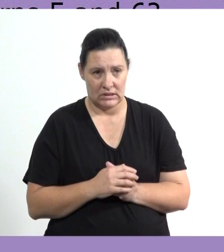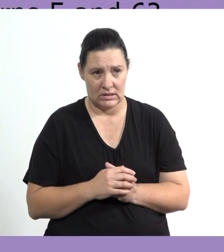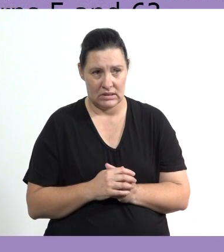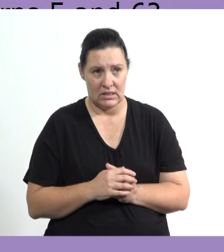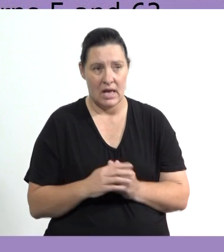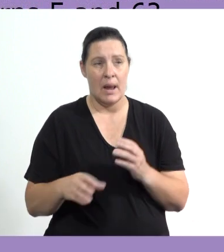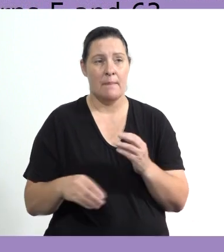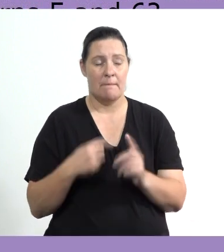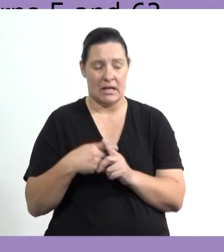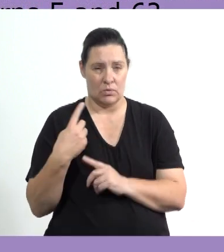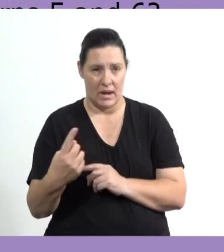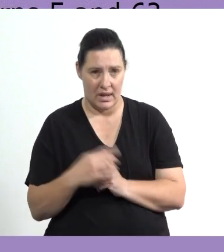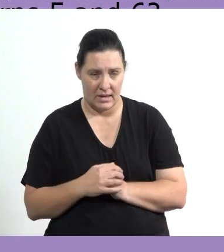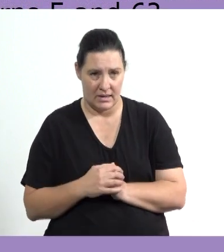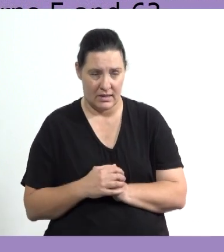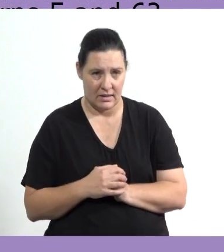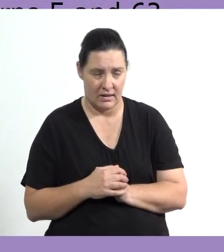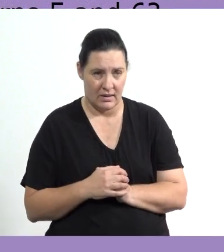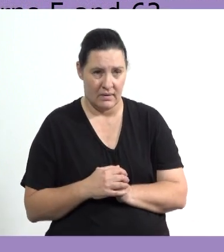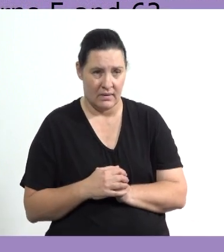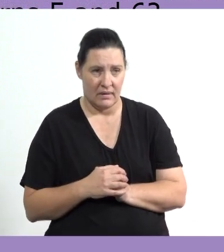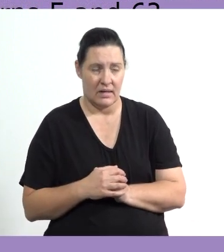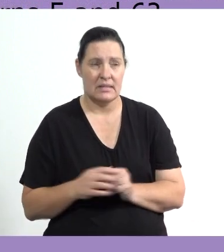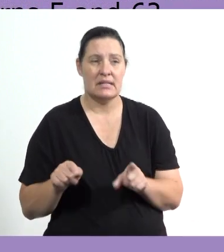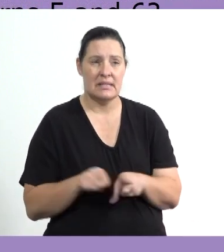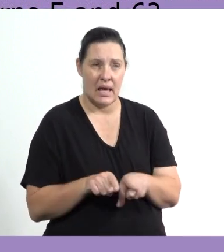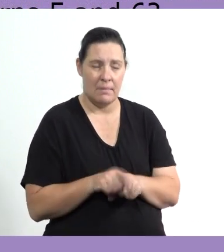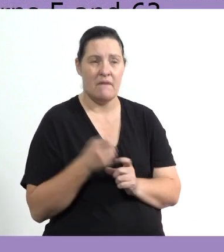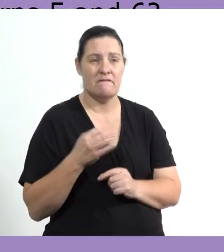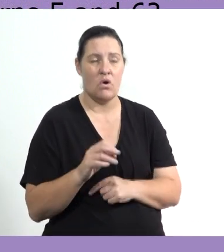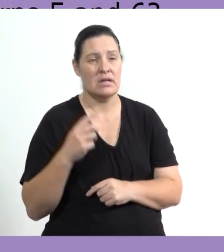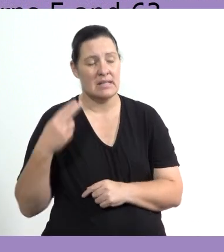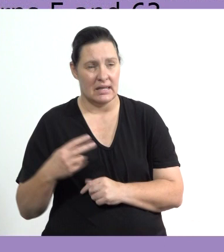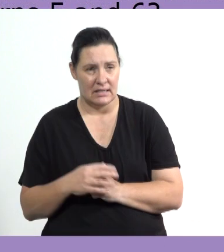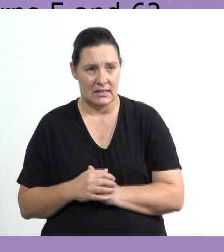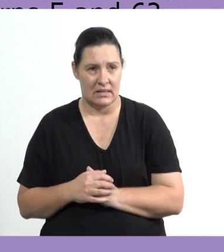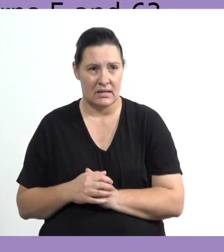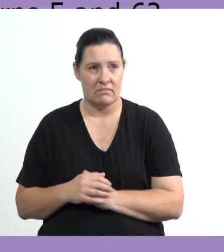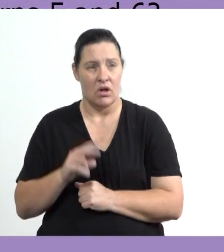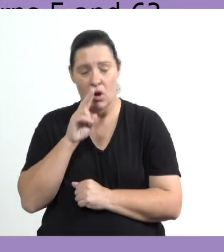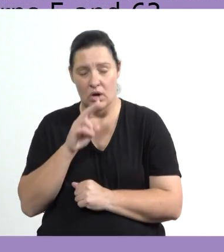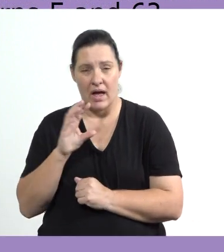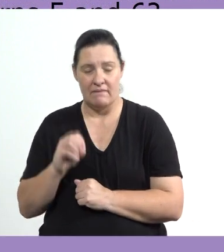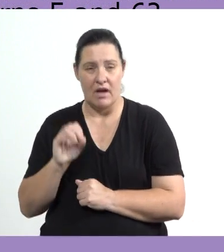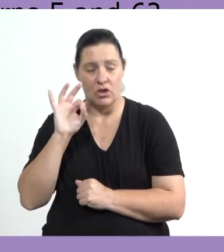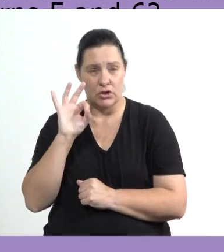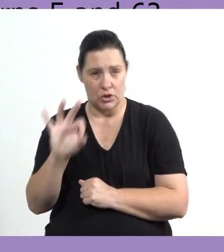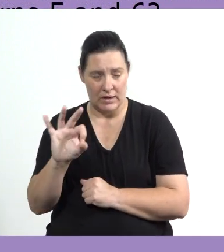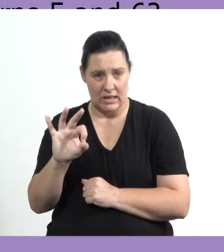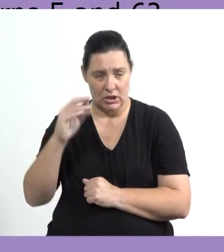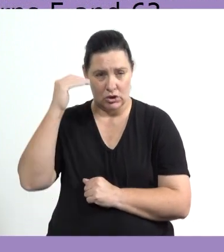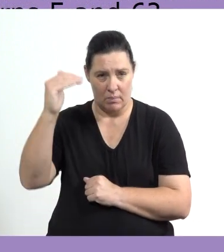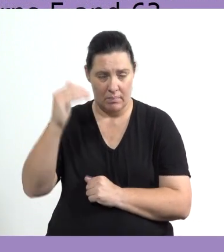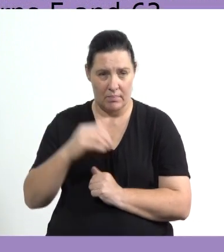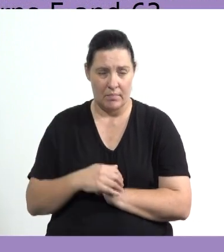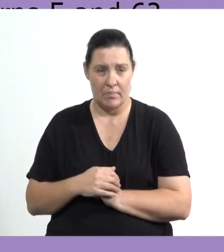2s and we added the 1 in the middle. That is the same now for the second one. If you look, we said we had 3 on